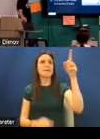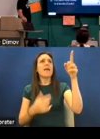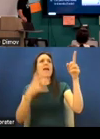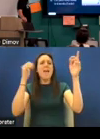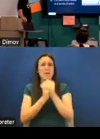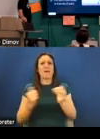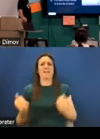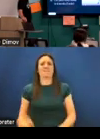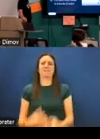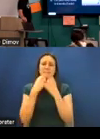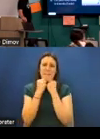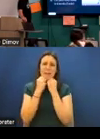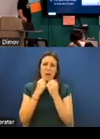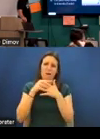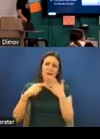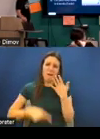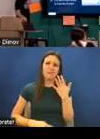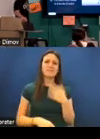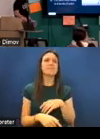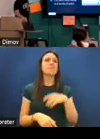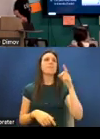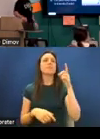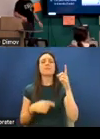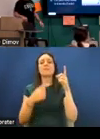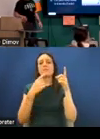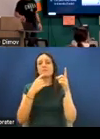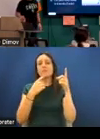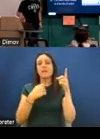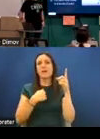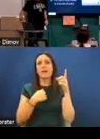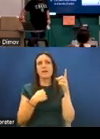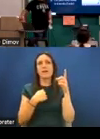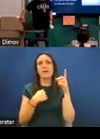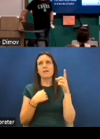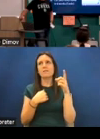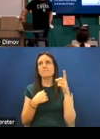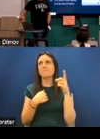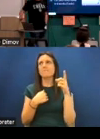Amen. Amen. Tell us about it. I feel like I'm very,